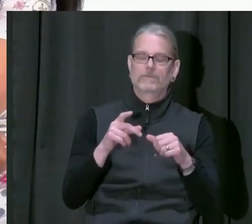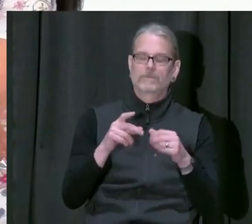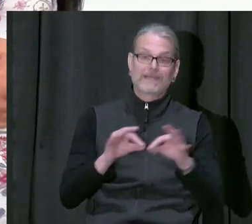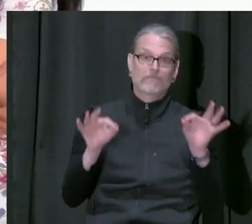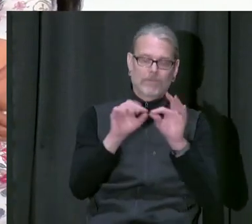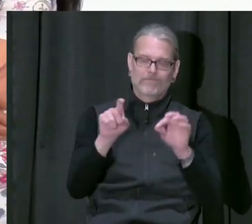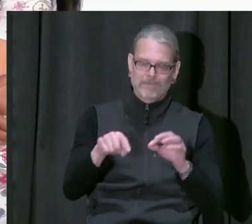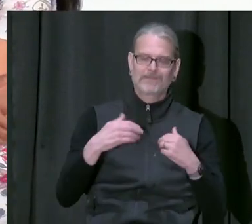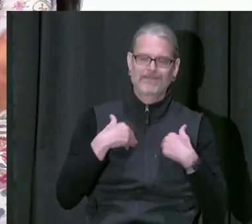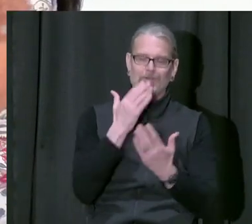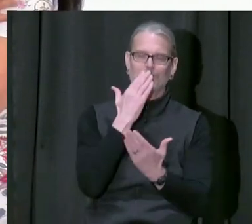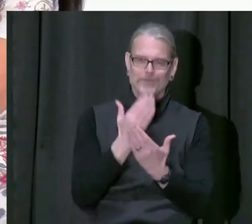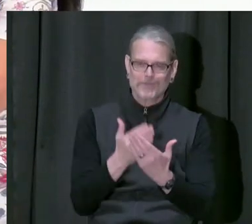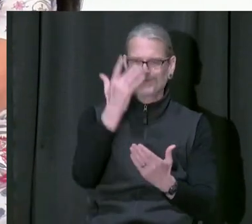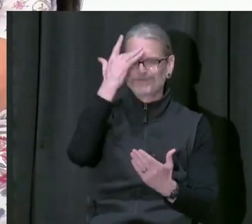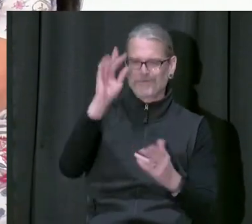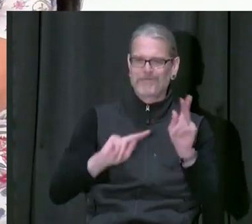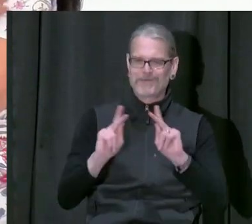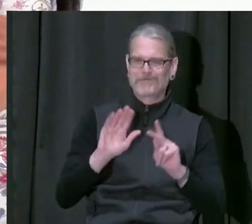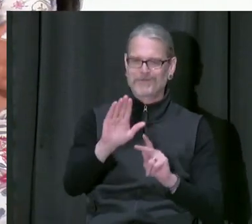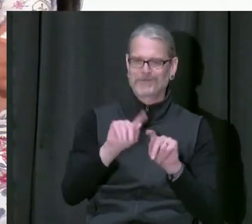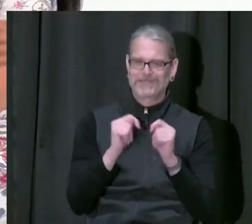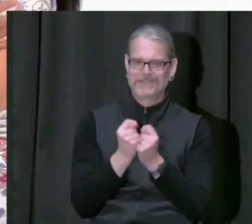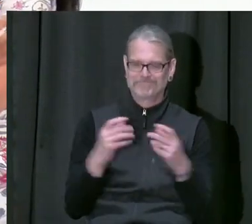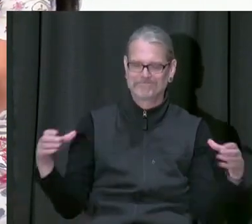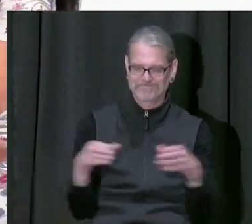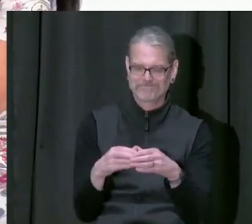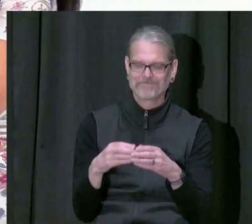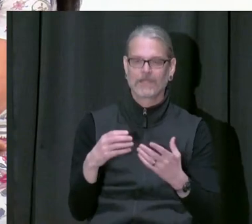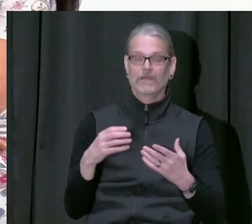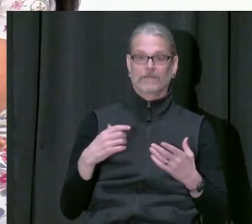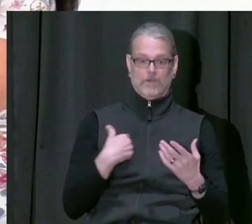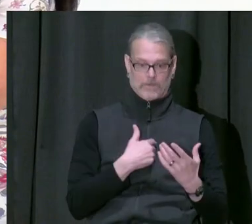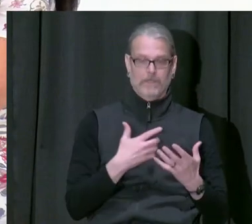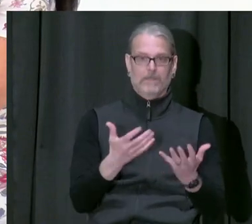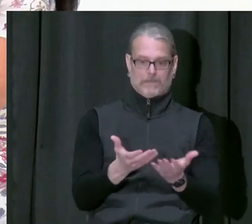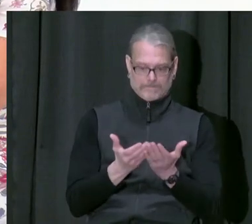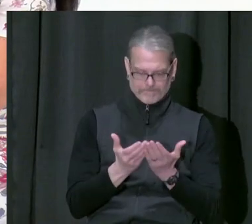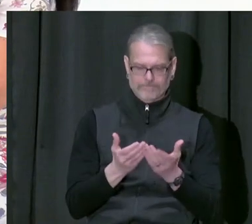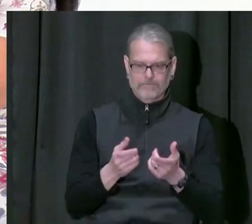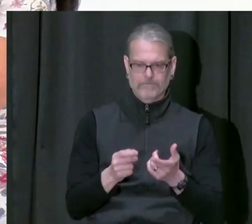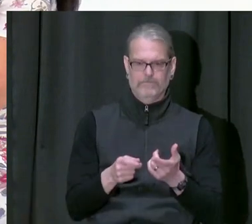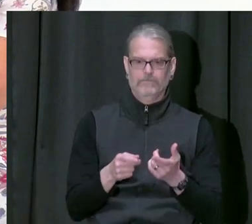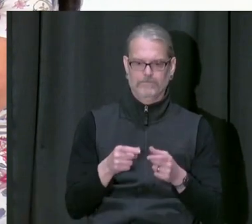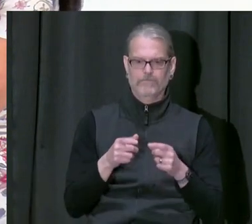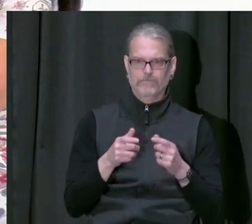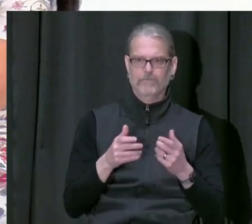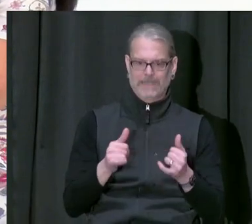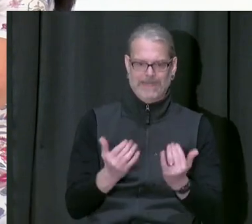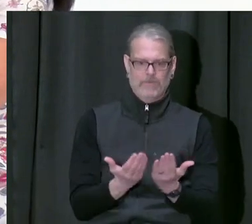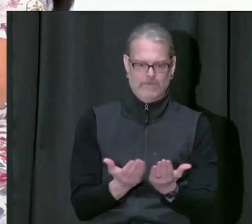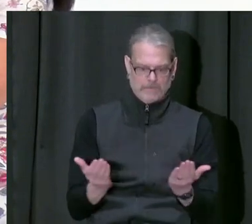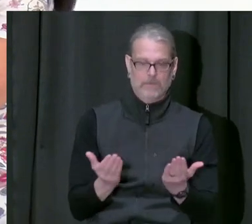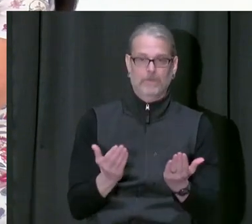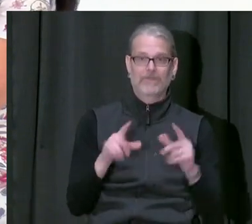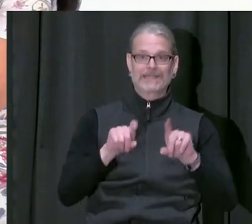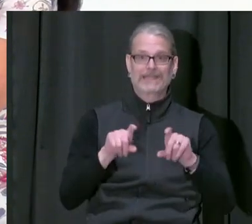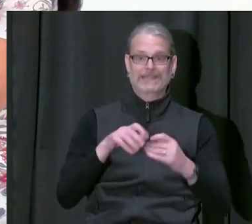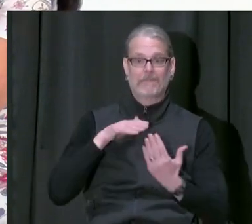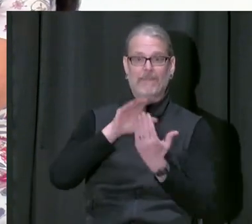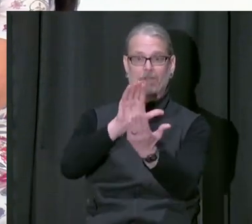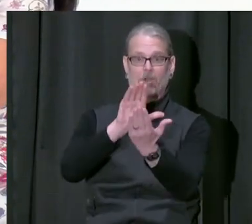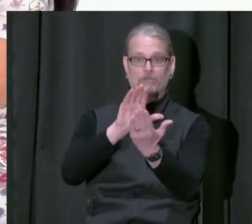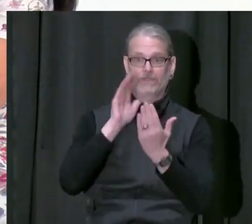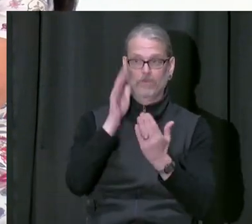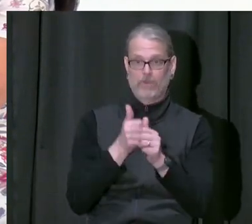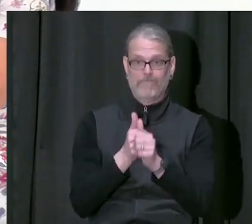So we did that, and we broke it out, and we said, this is the testing methodology we're going to follow. So we,